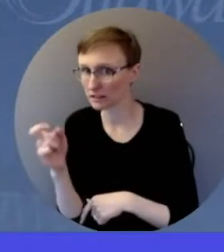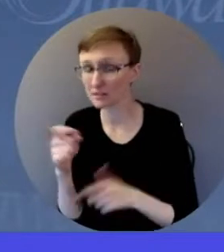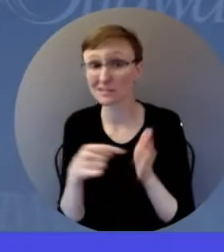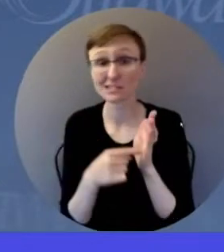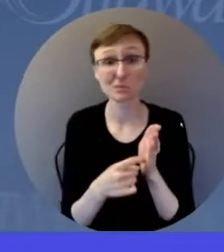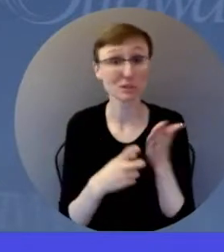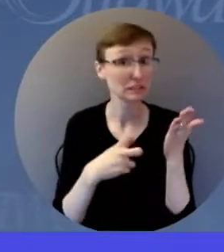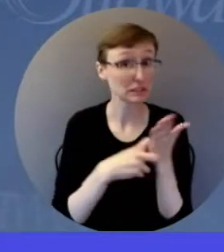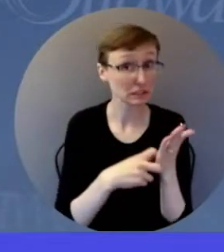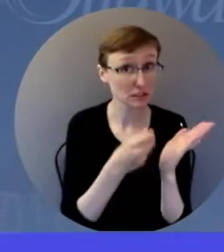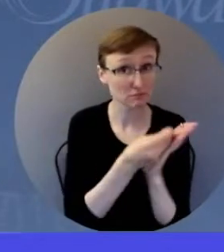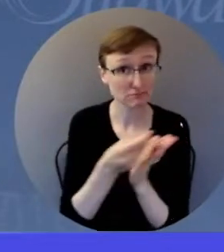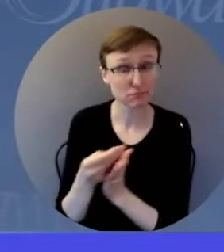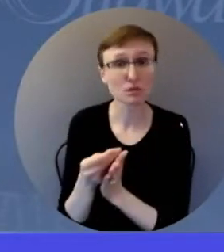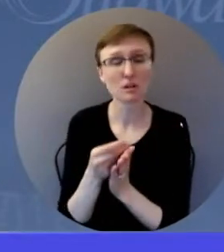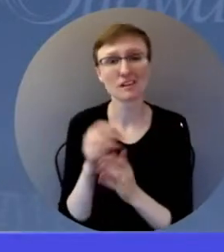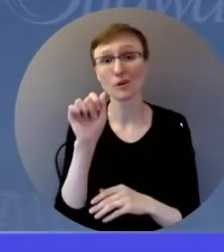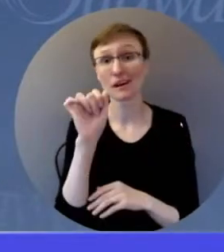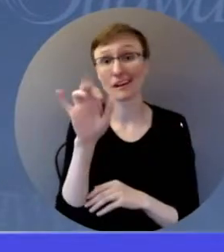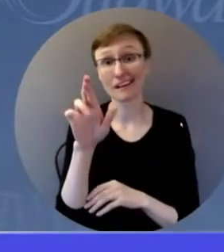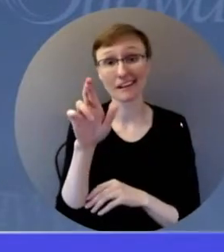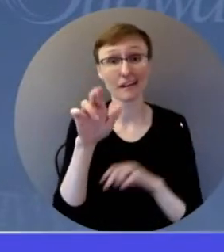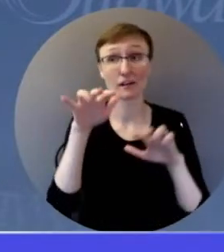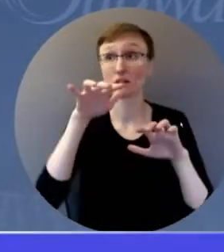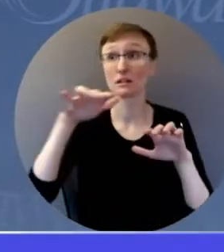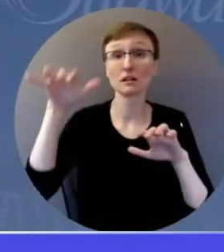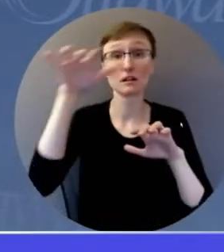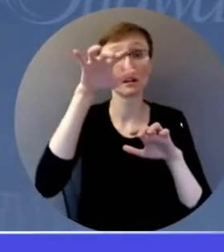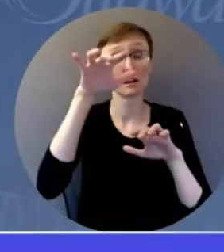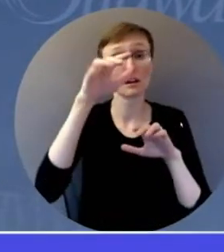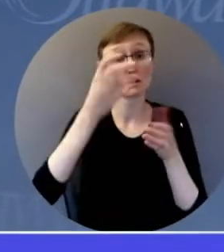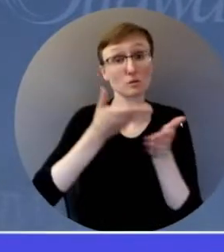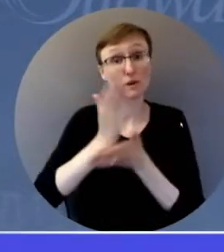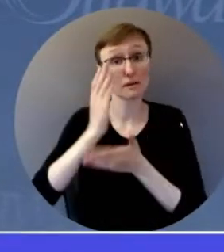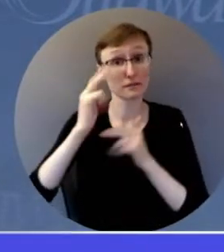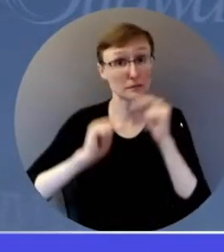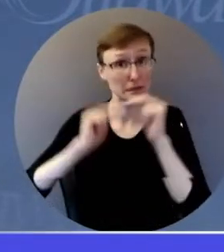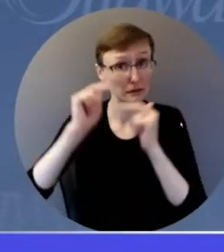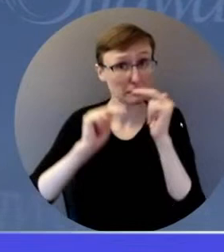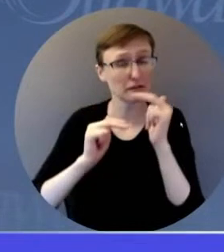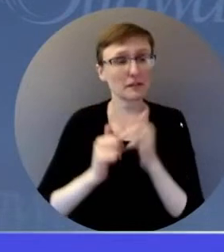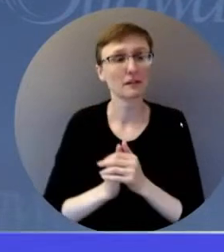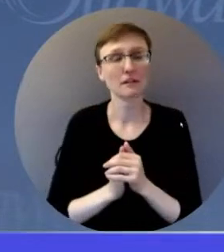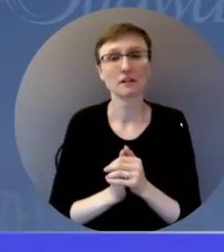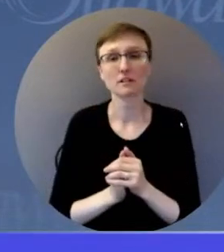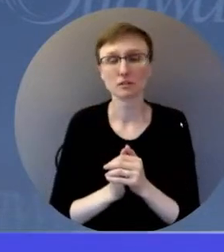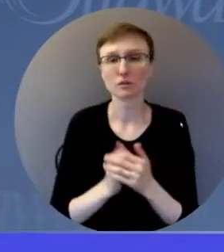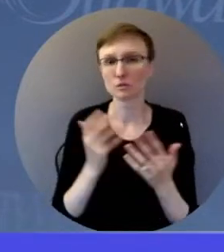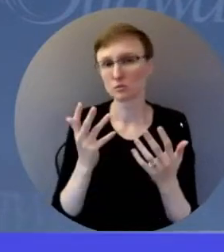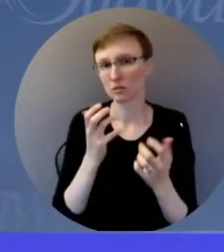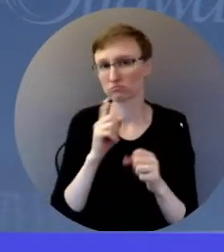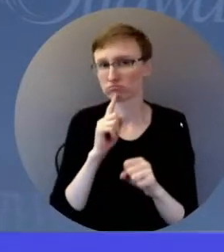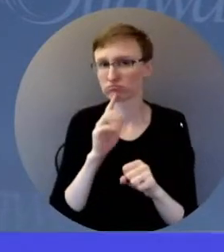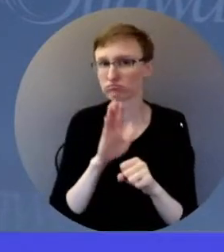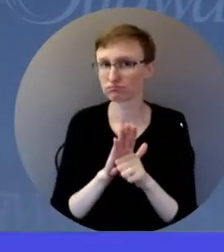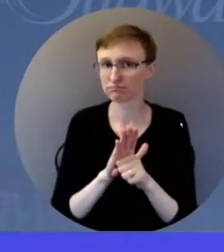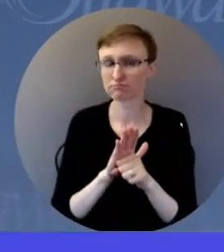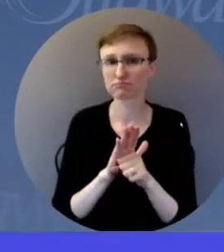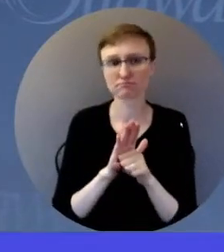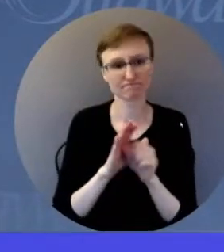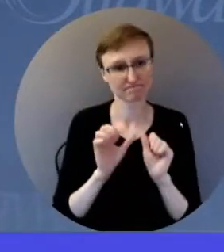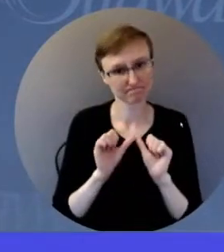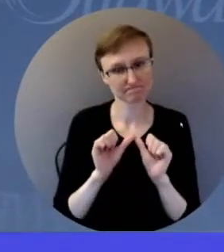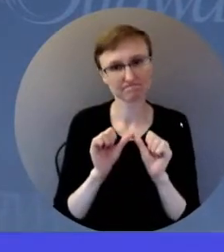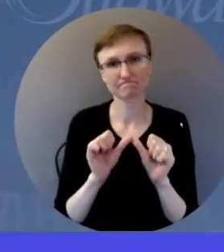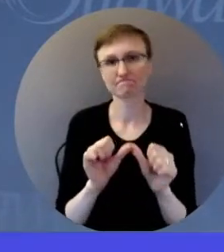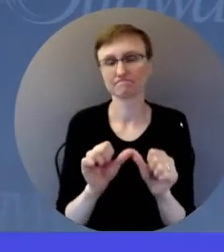and so on, so that we can ensure the viability of the seating arrangements